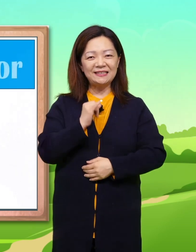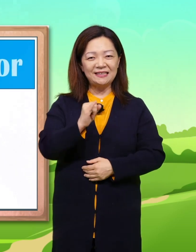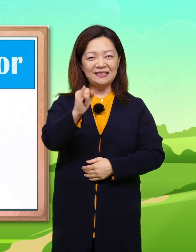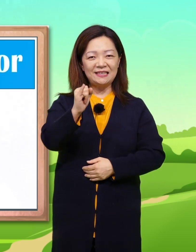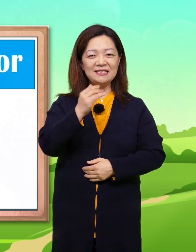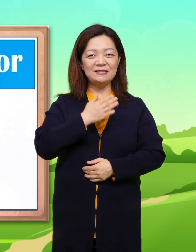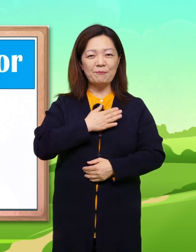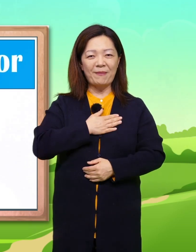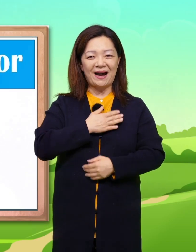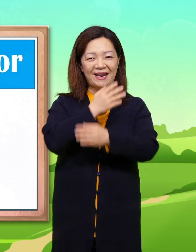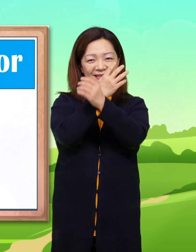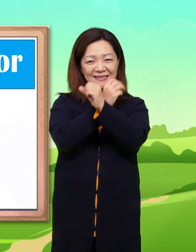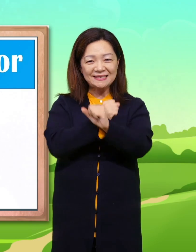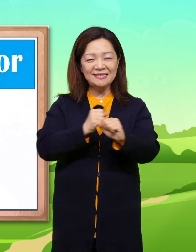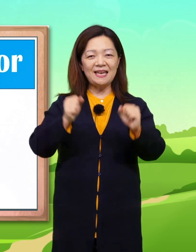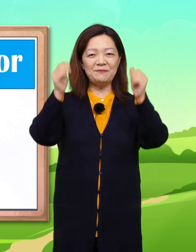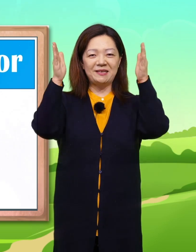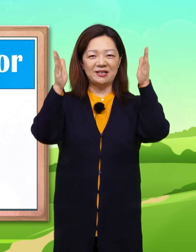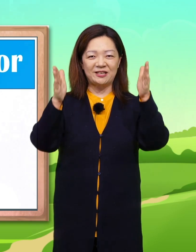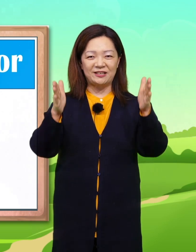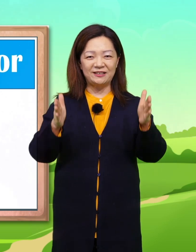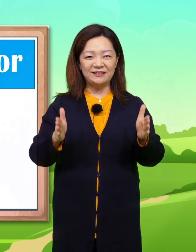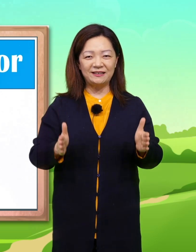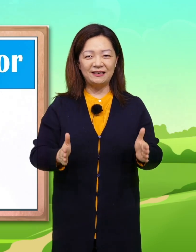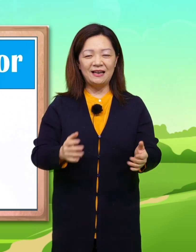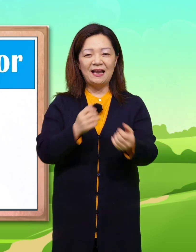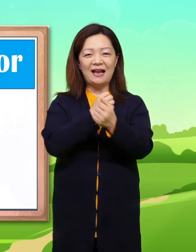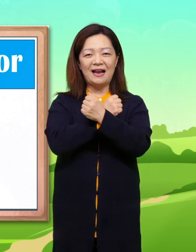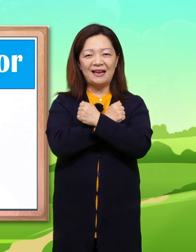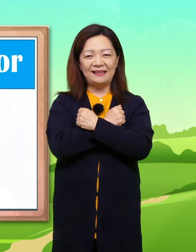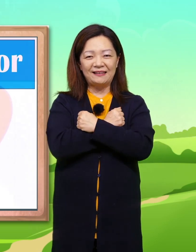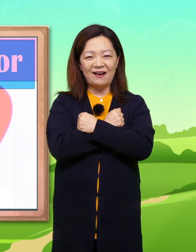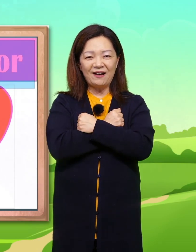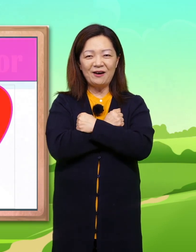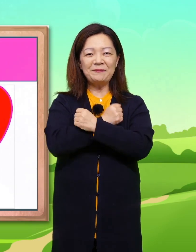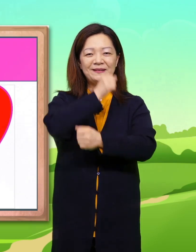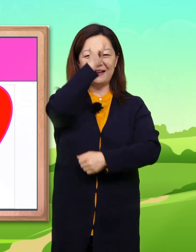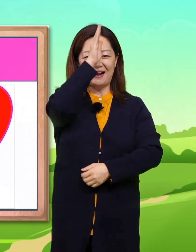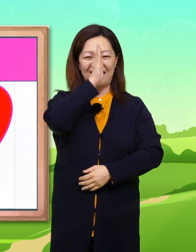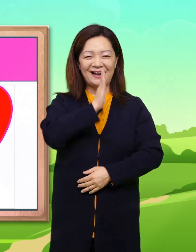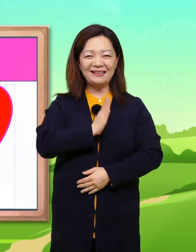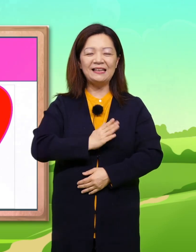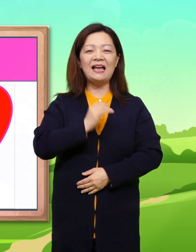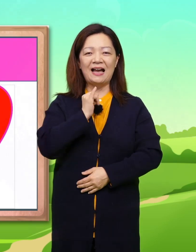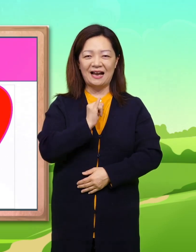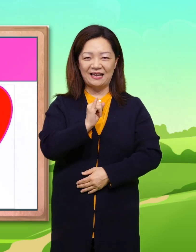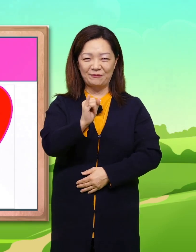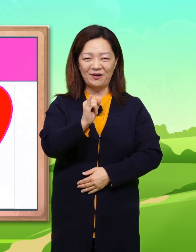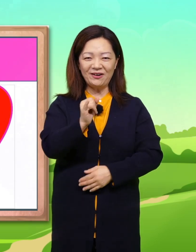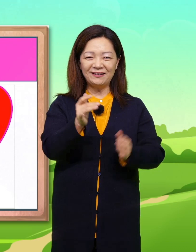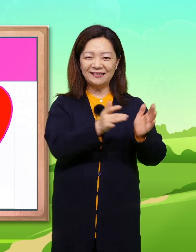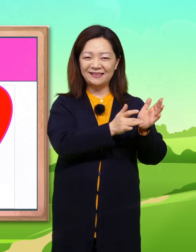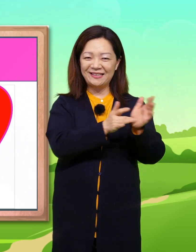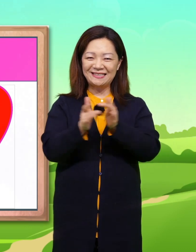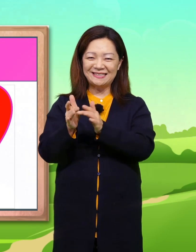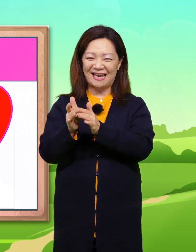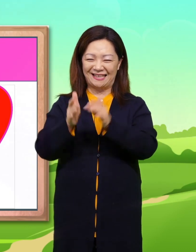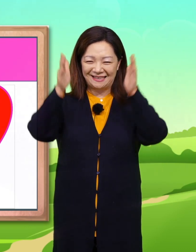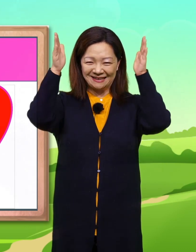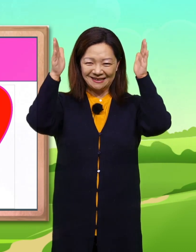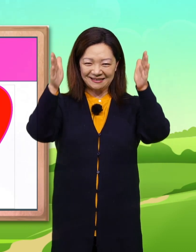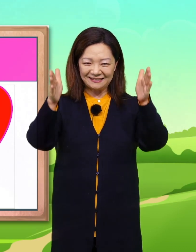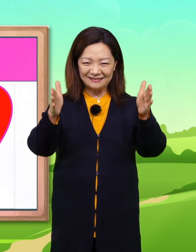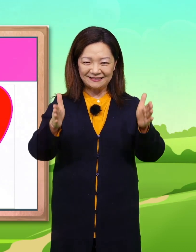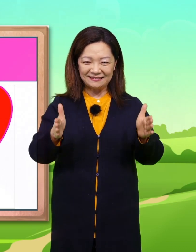Jesus is my Savior. I love God. I am a